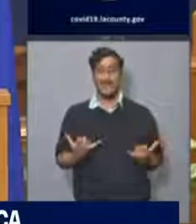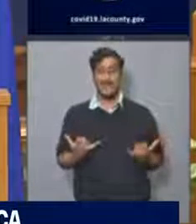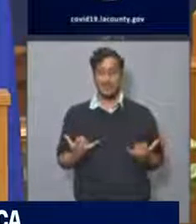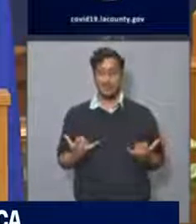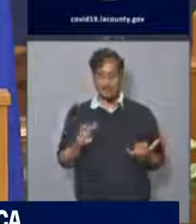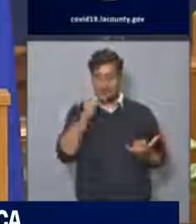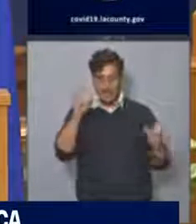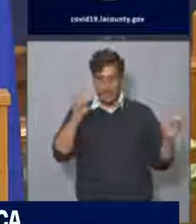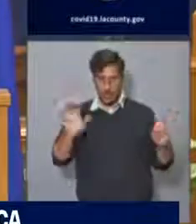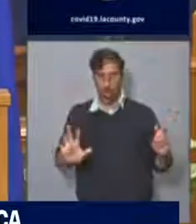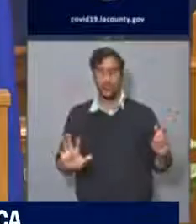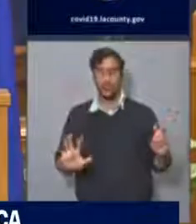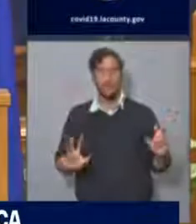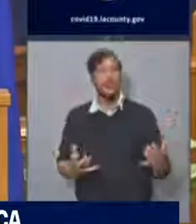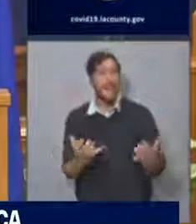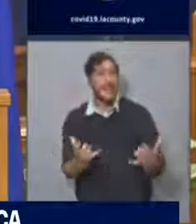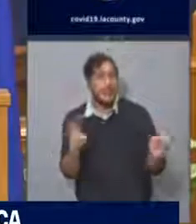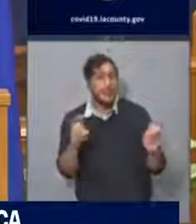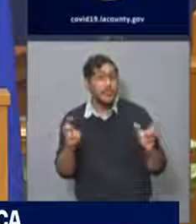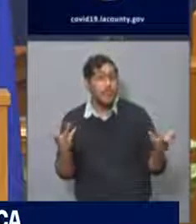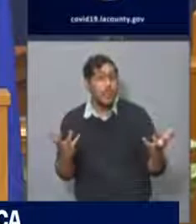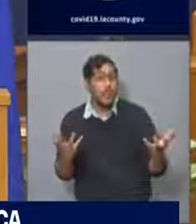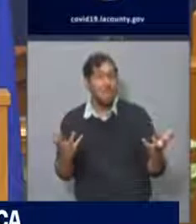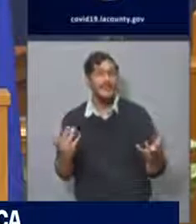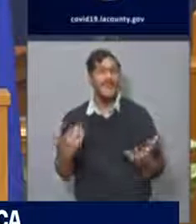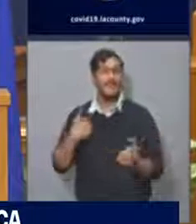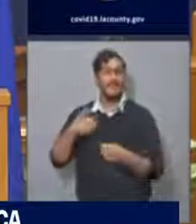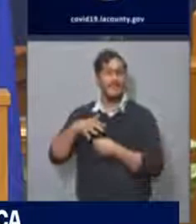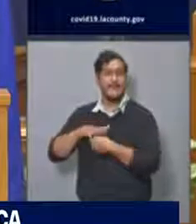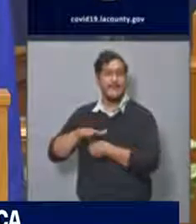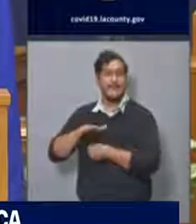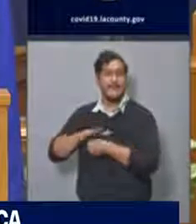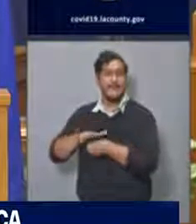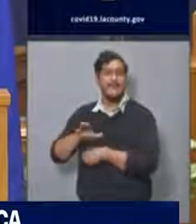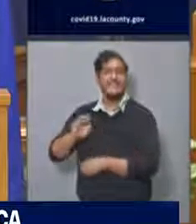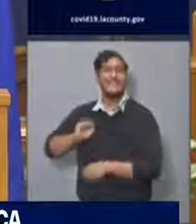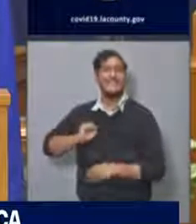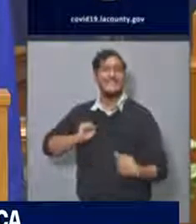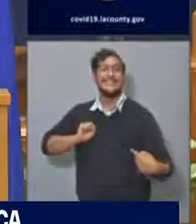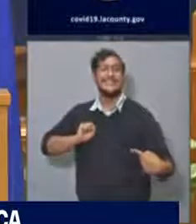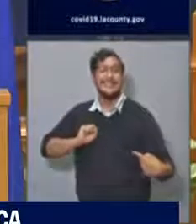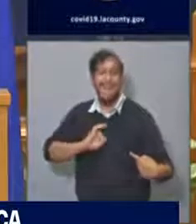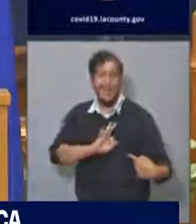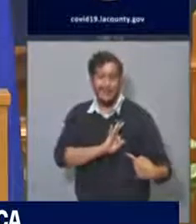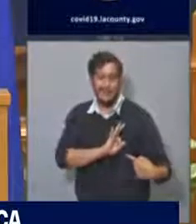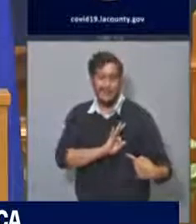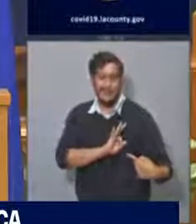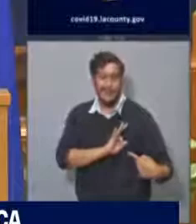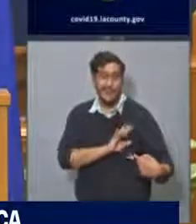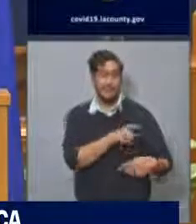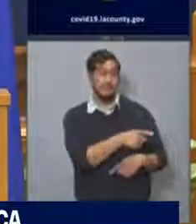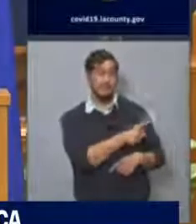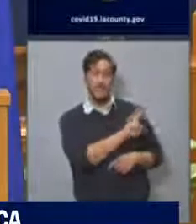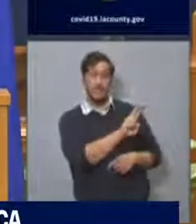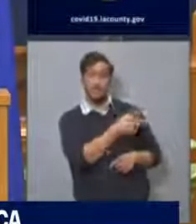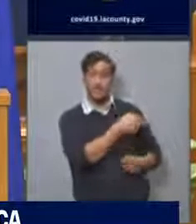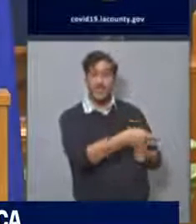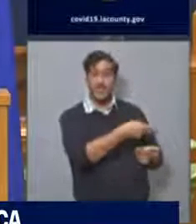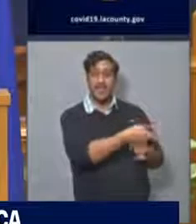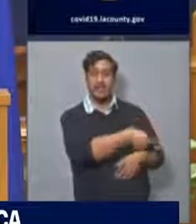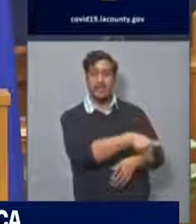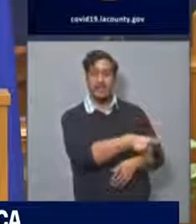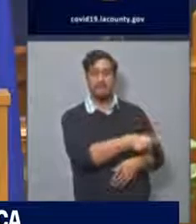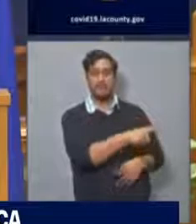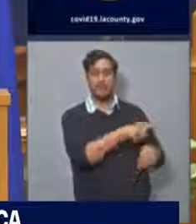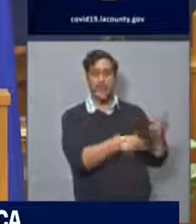issue. The issue that is most constraining the supply of available beds is staffing, and alternative care sites do nothing to resolve that